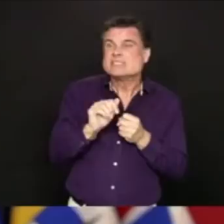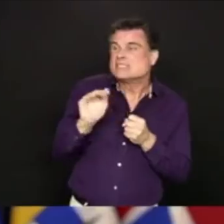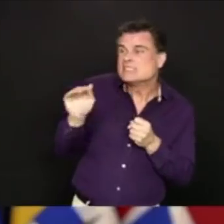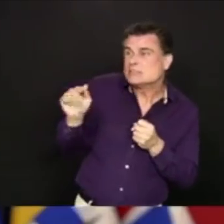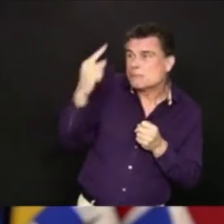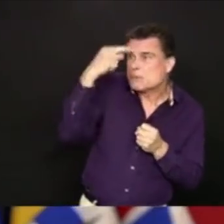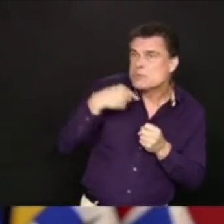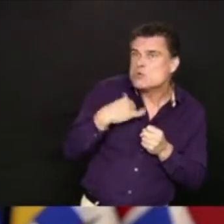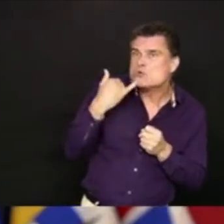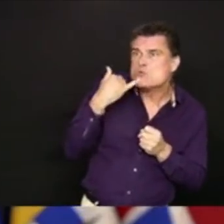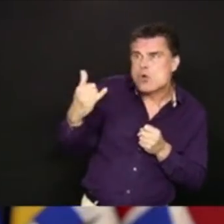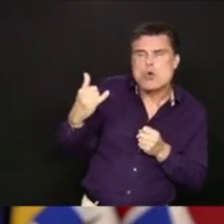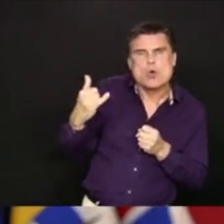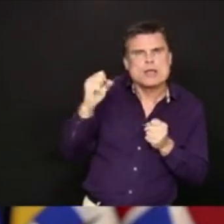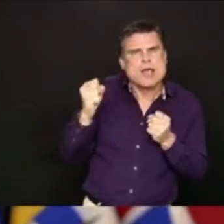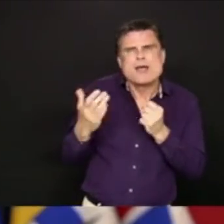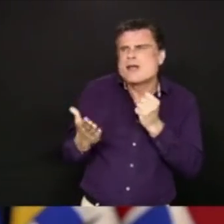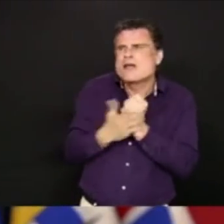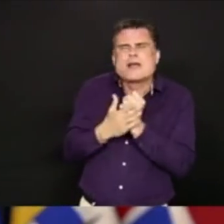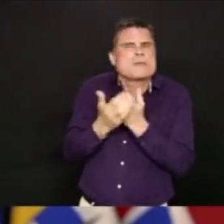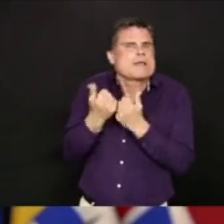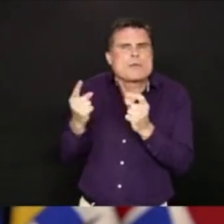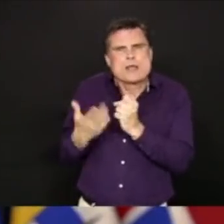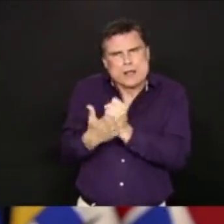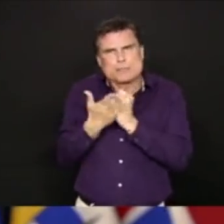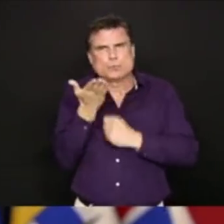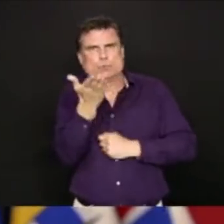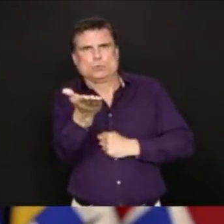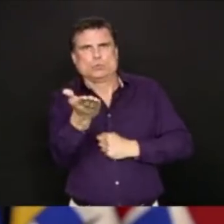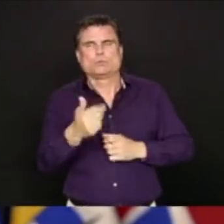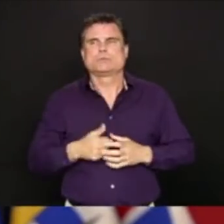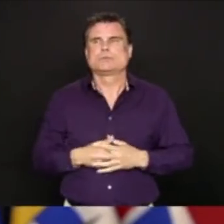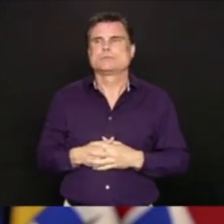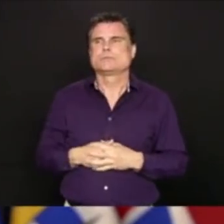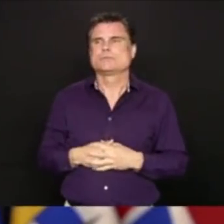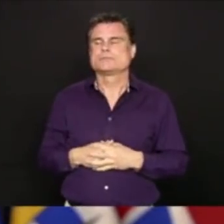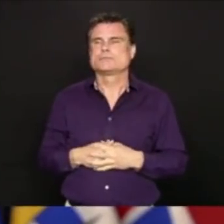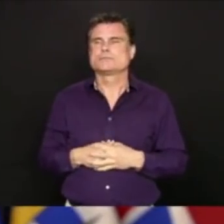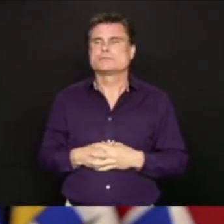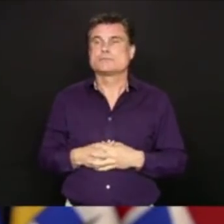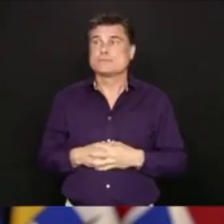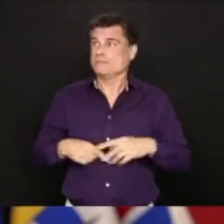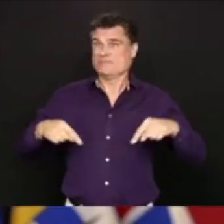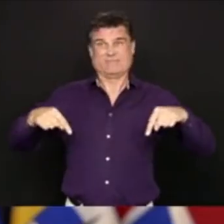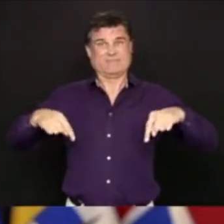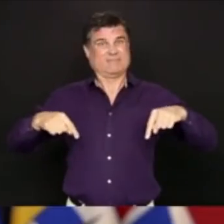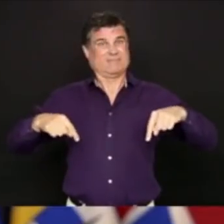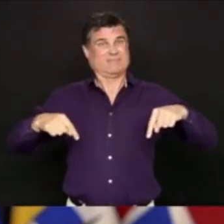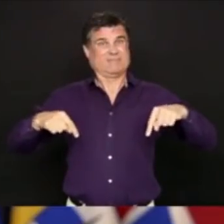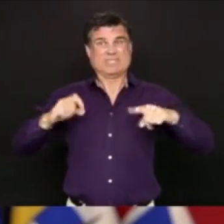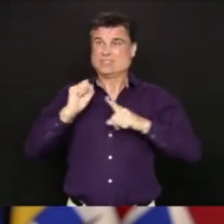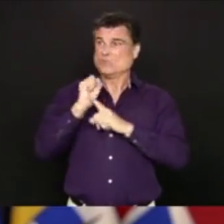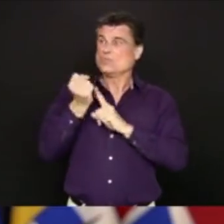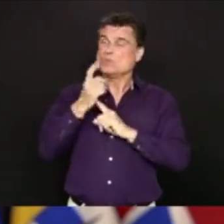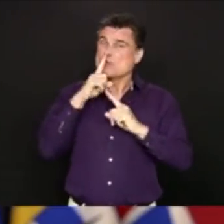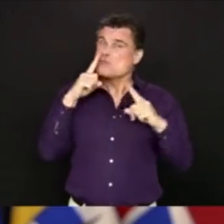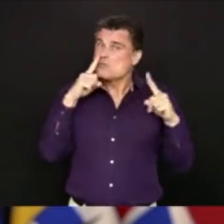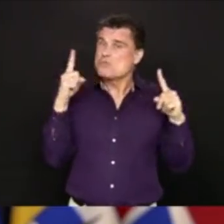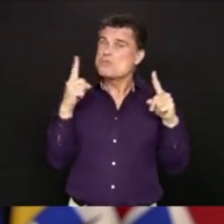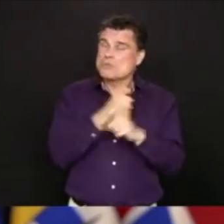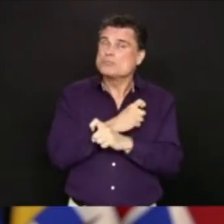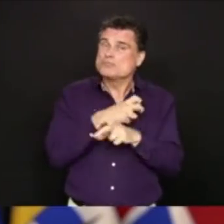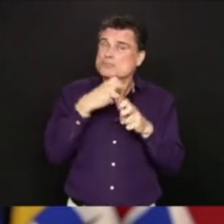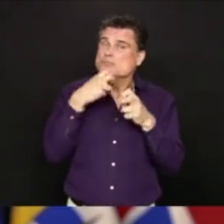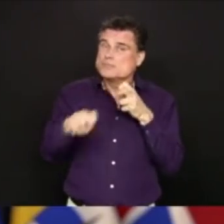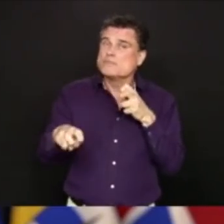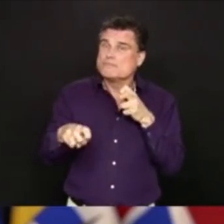becoming complicated for all of us. And I know people are tired, and sometimes this can be lead to stressors